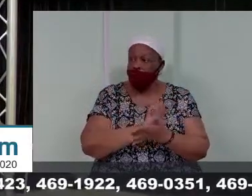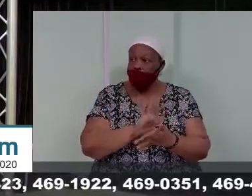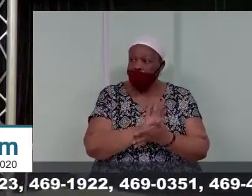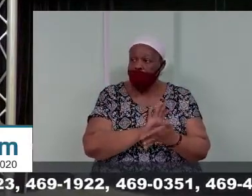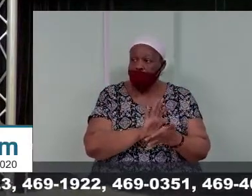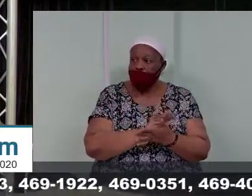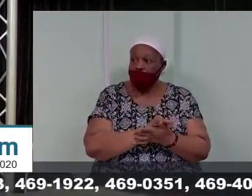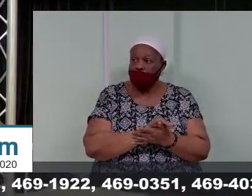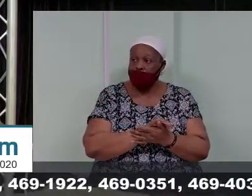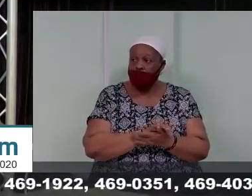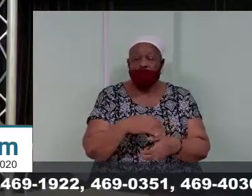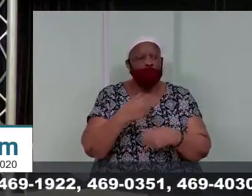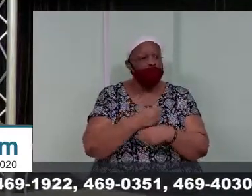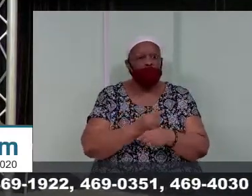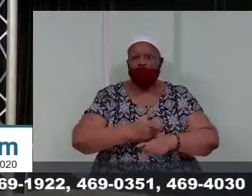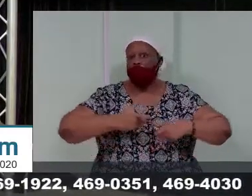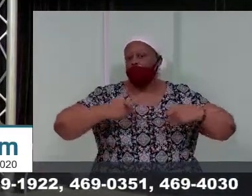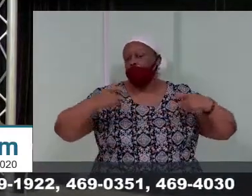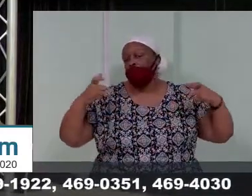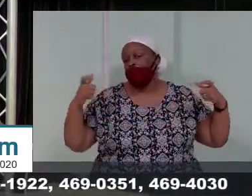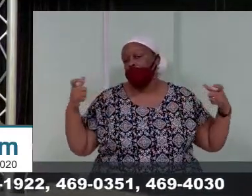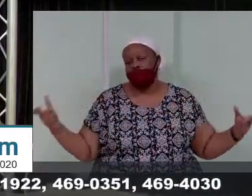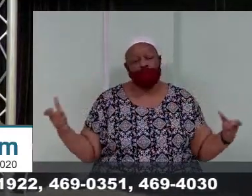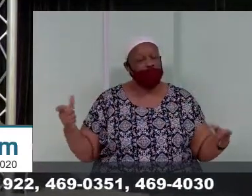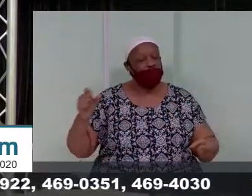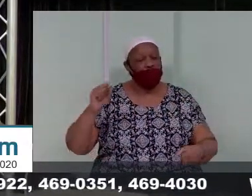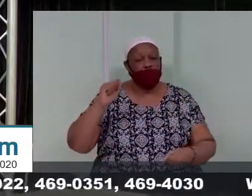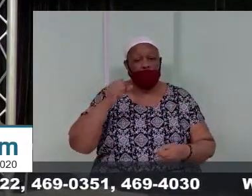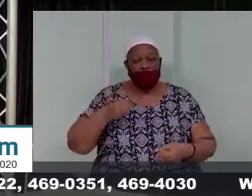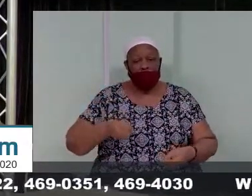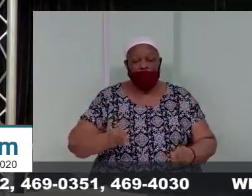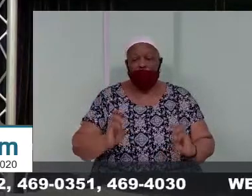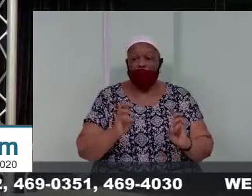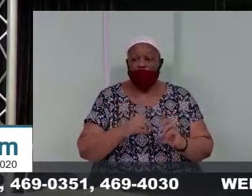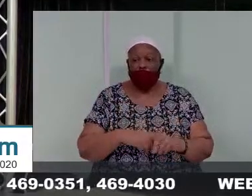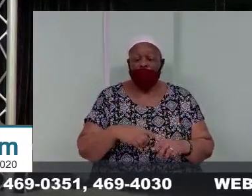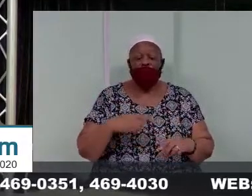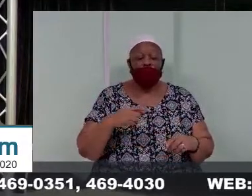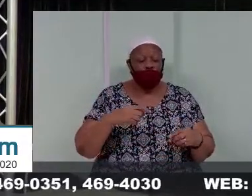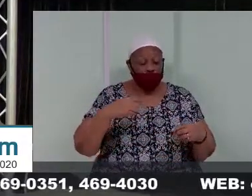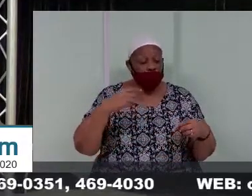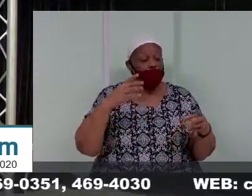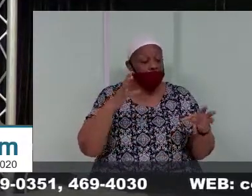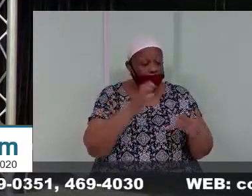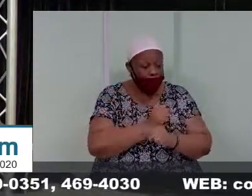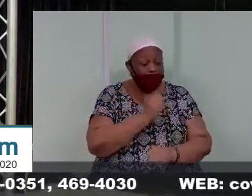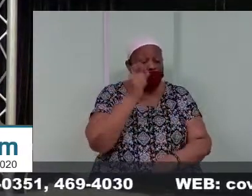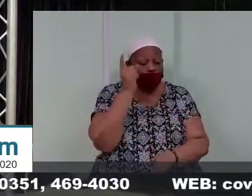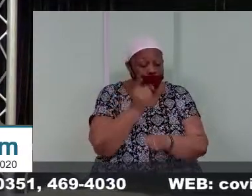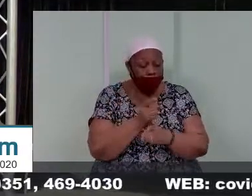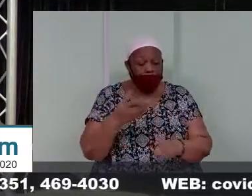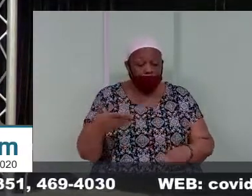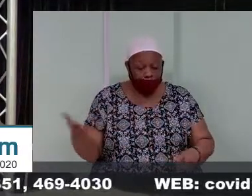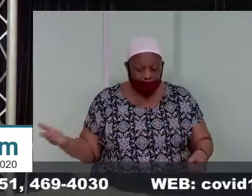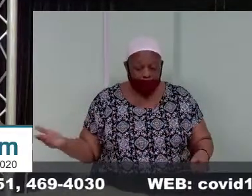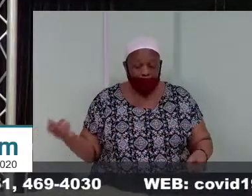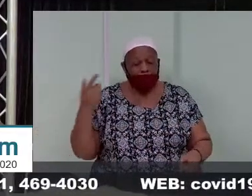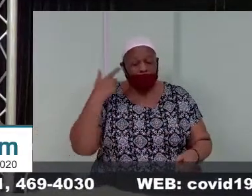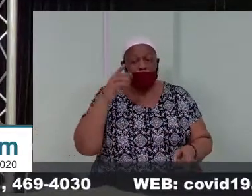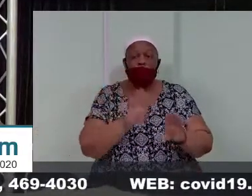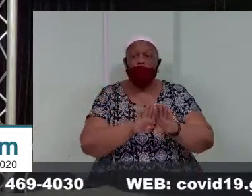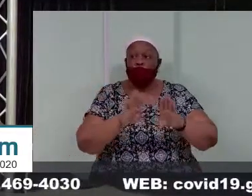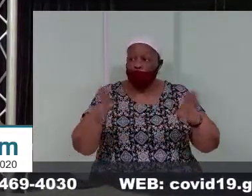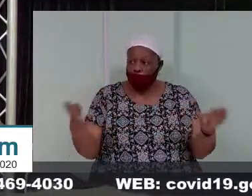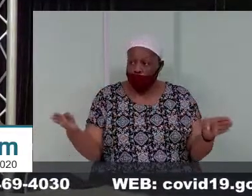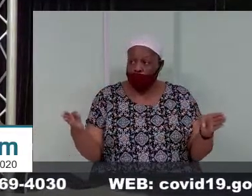centers made huge efforts to meet the protocols and standards for reopening. While this is commendable,